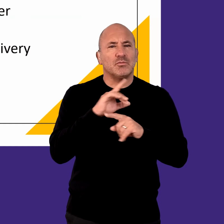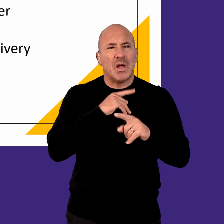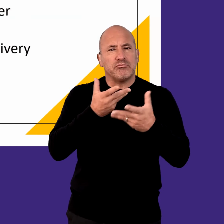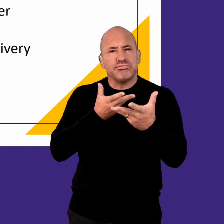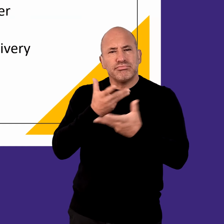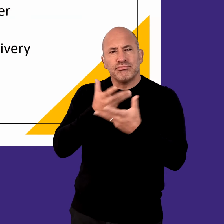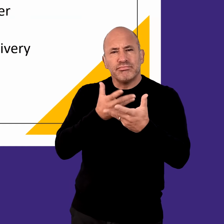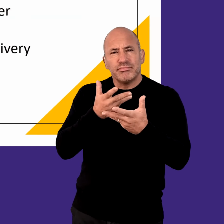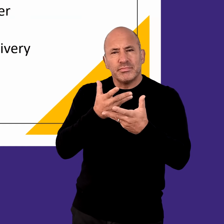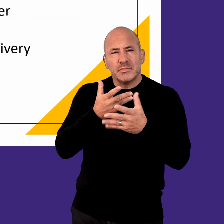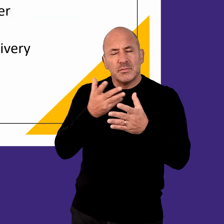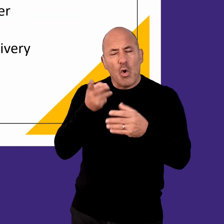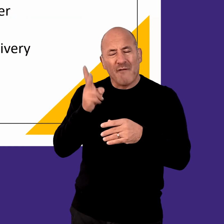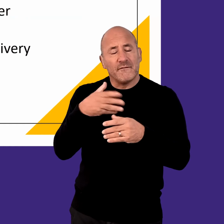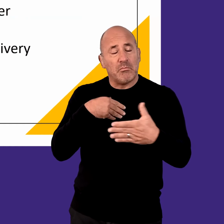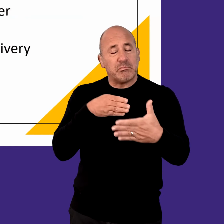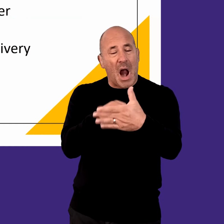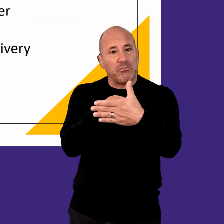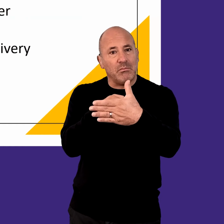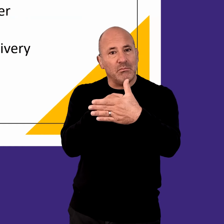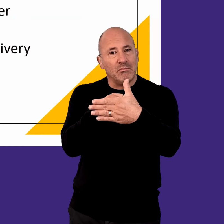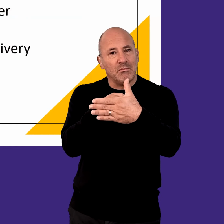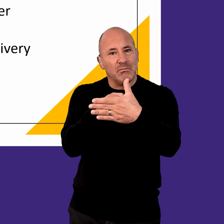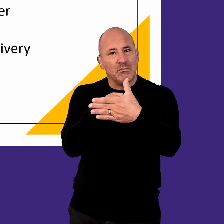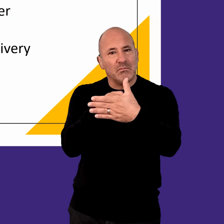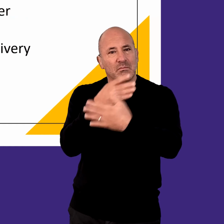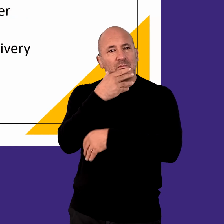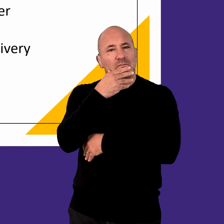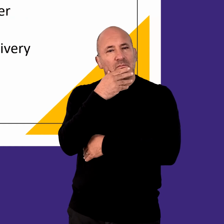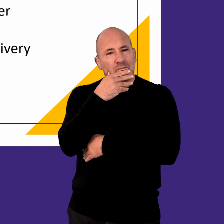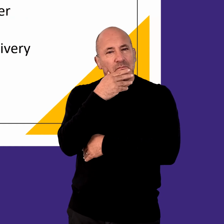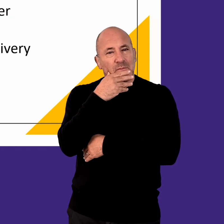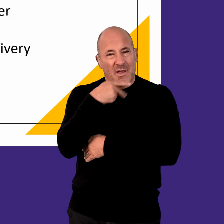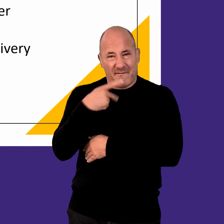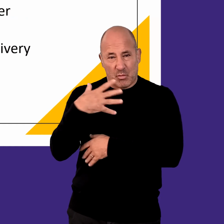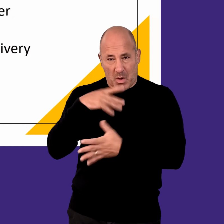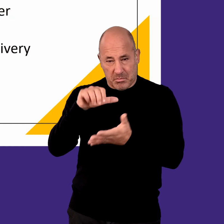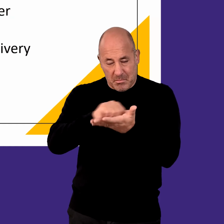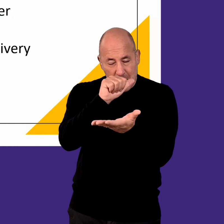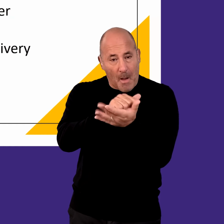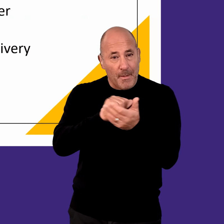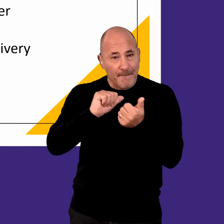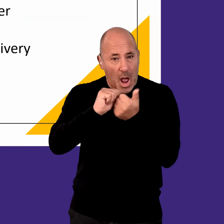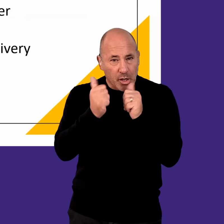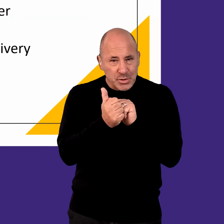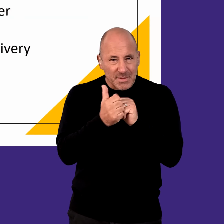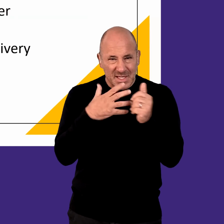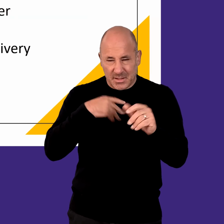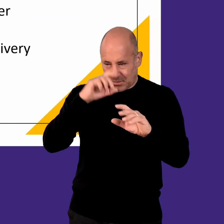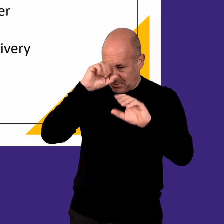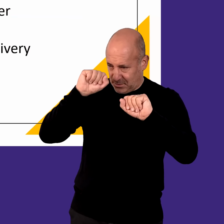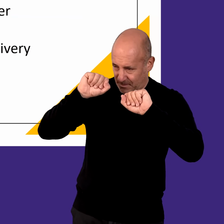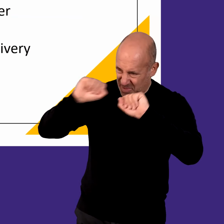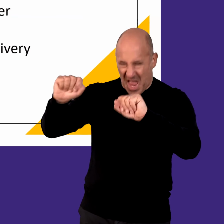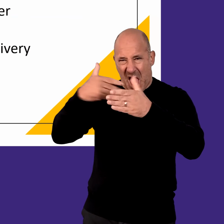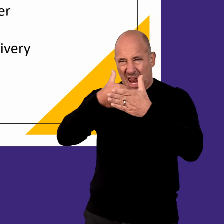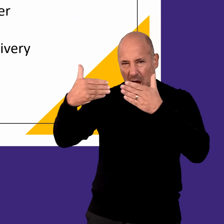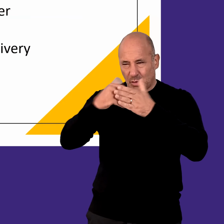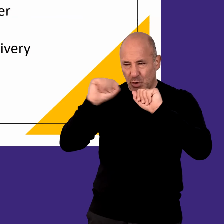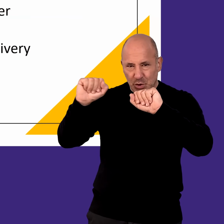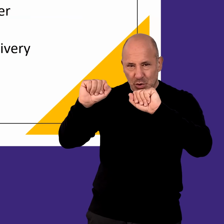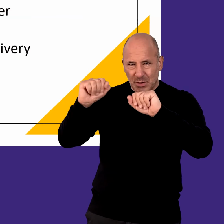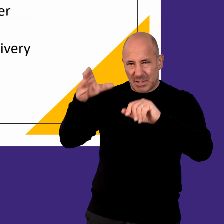Language felt really important in those conversations that we had, and it was often a barrier. So if we were going to build genuine partnerships, then we needed